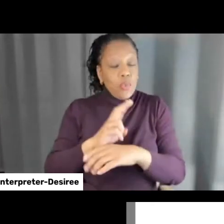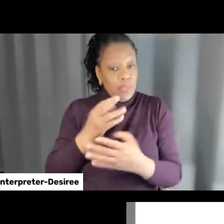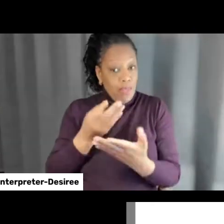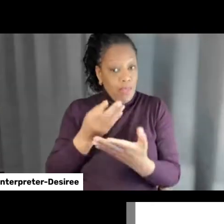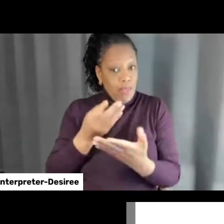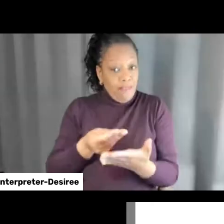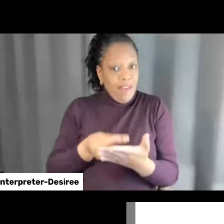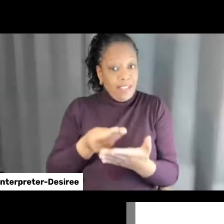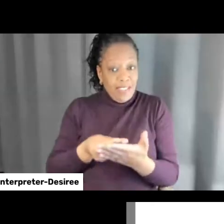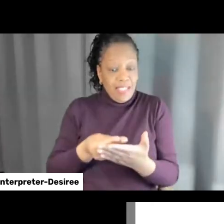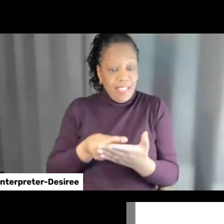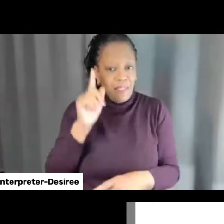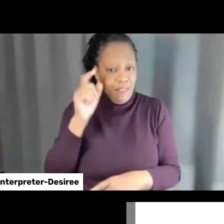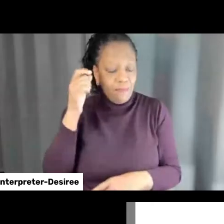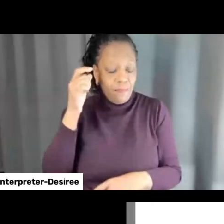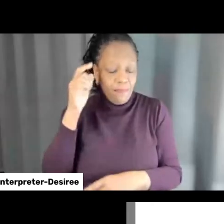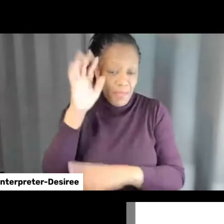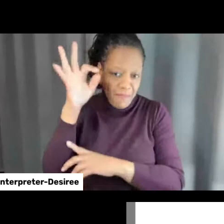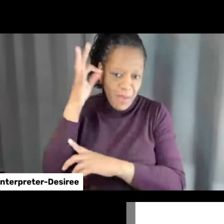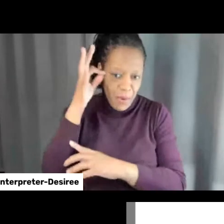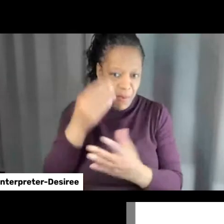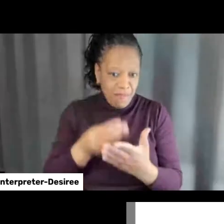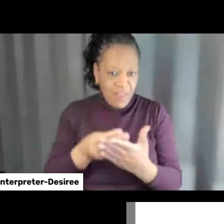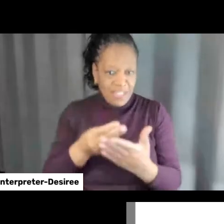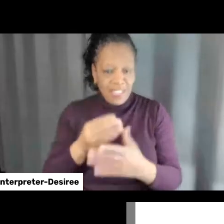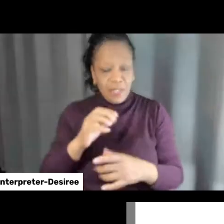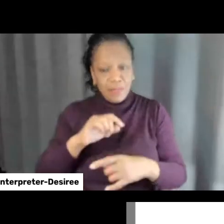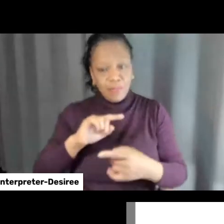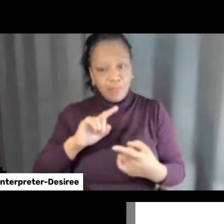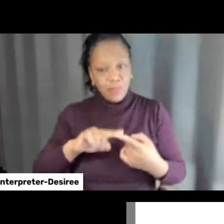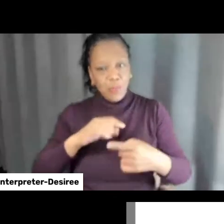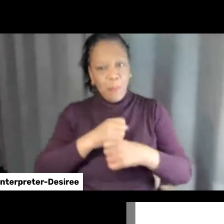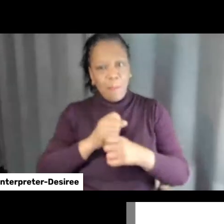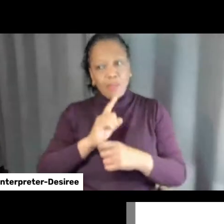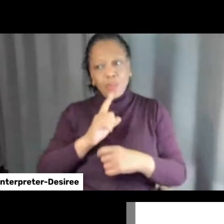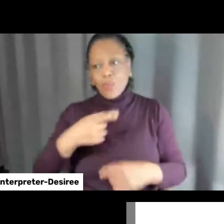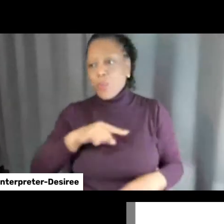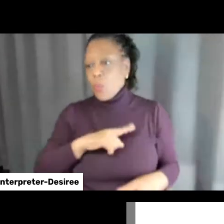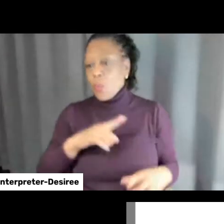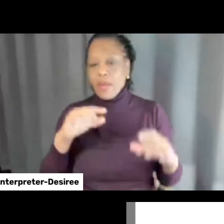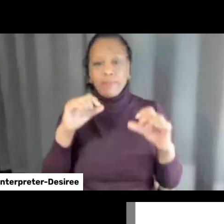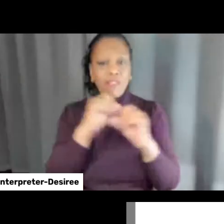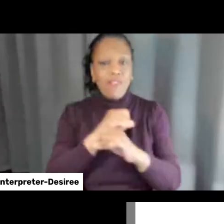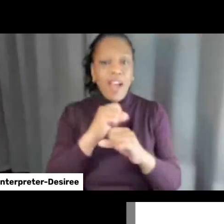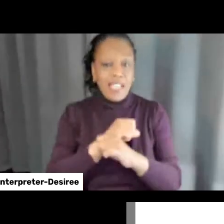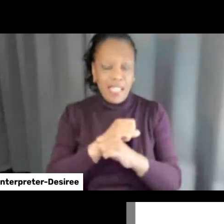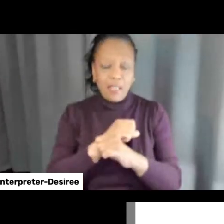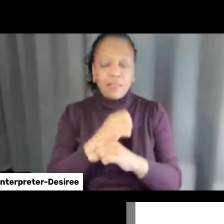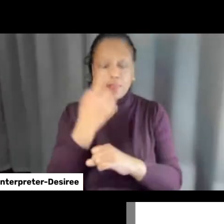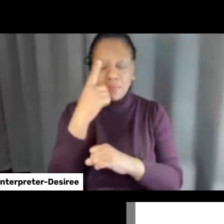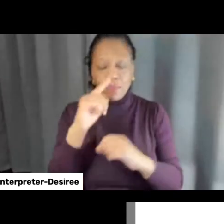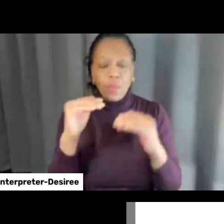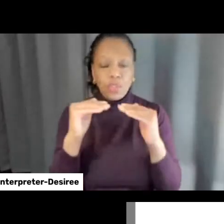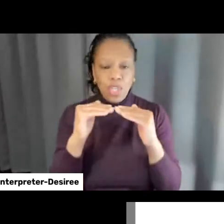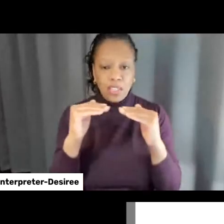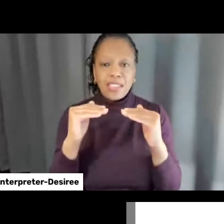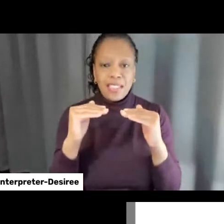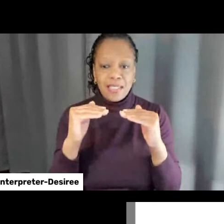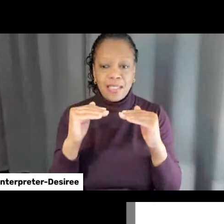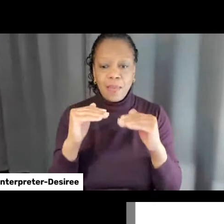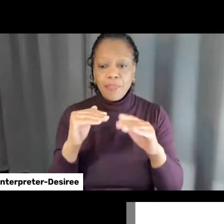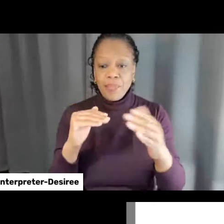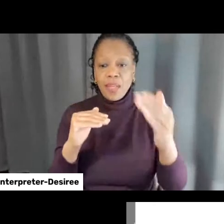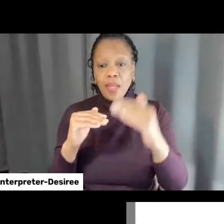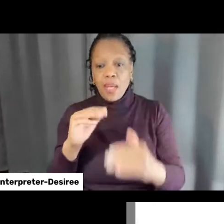down to ensure again that we're fighting for justice. So Mara, so in